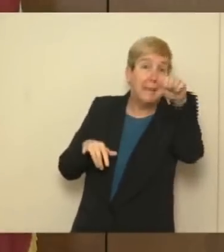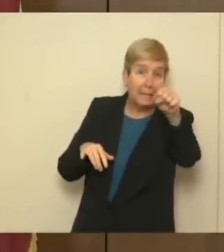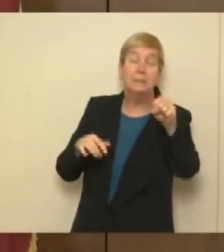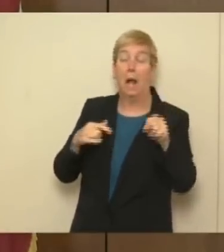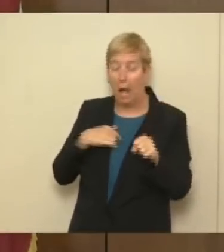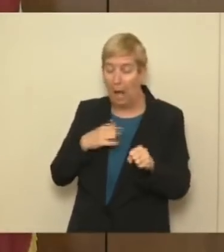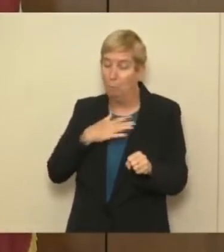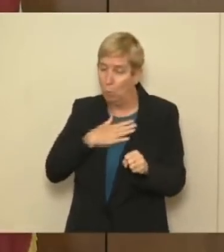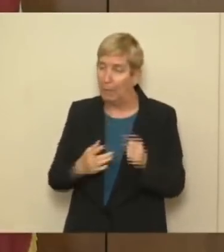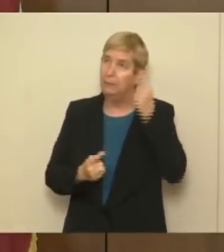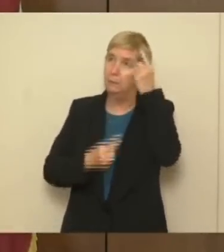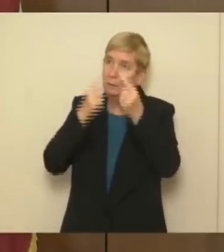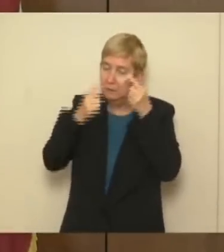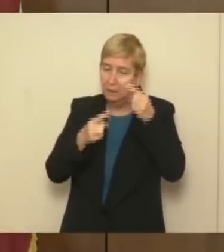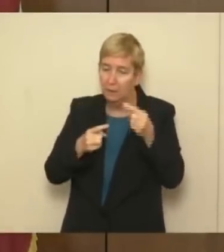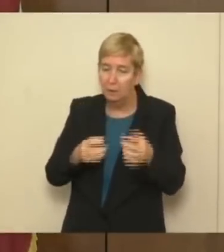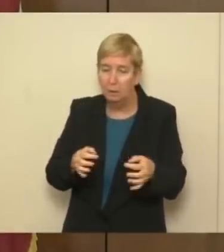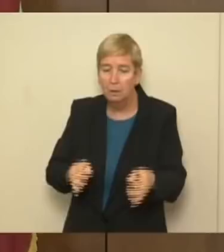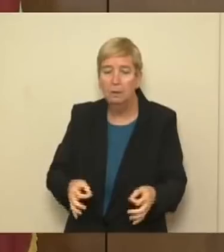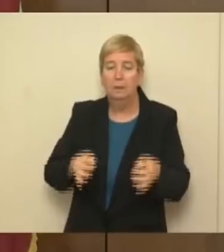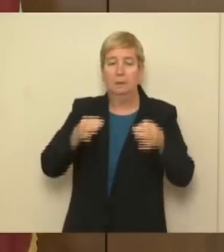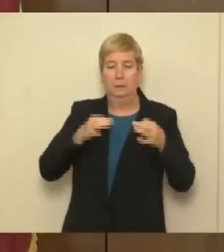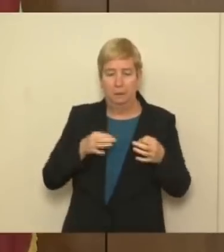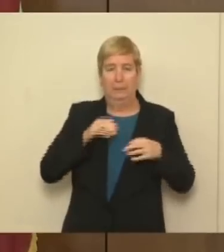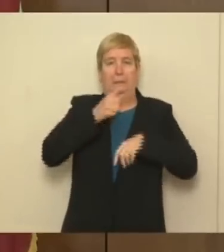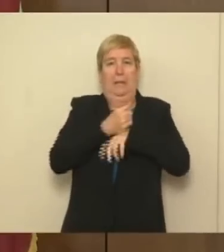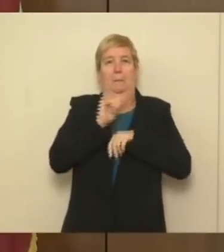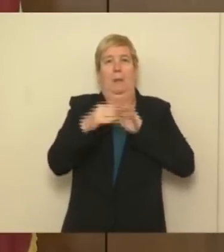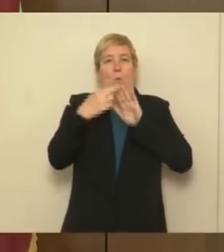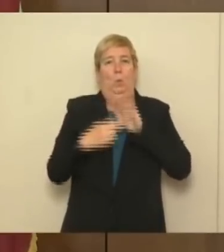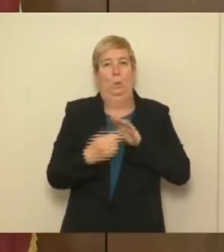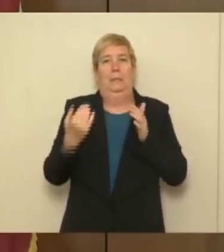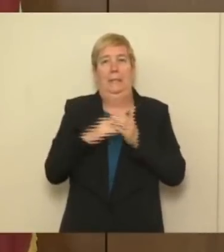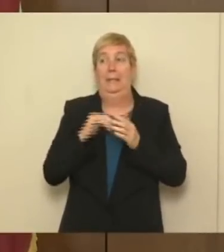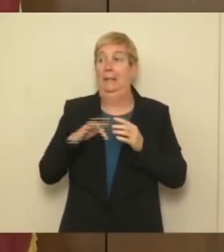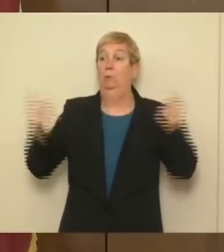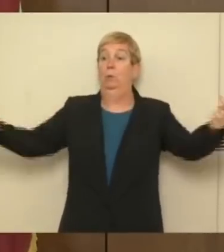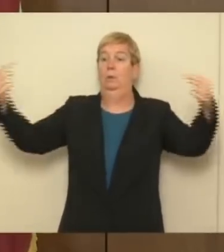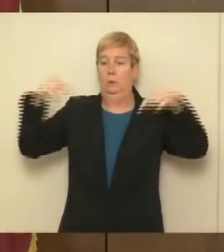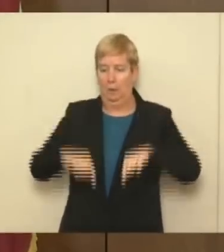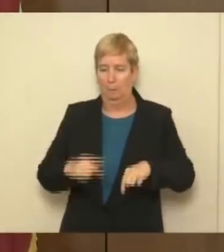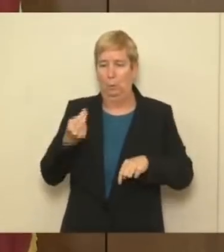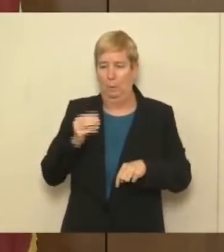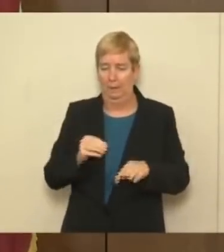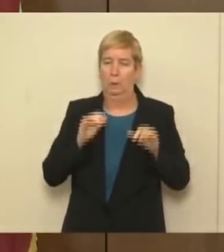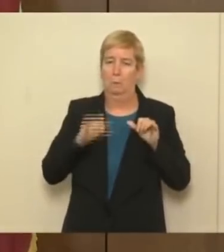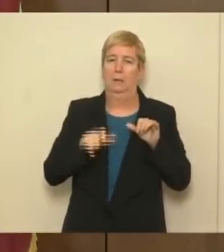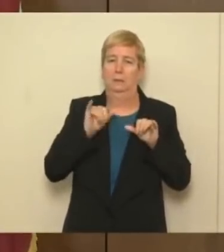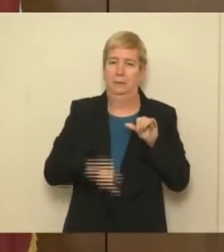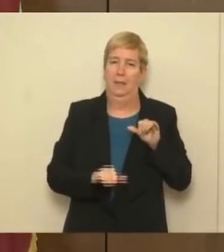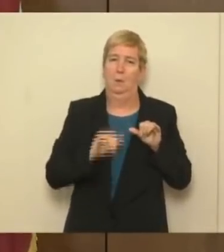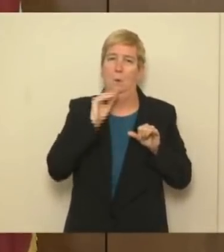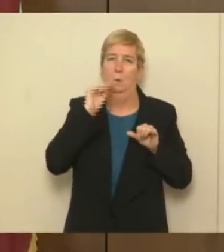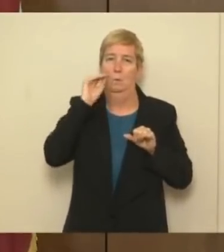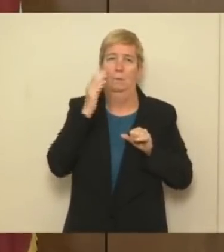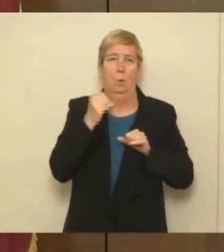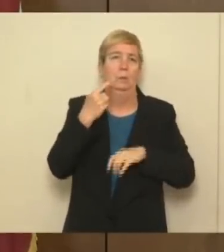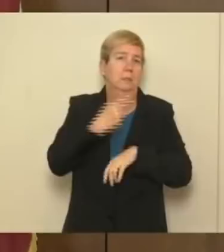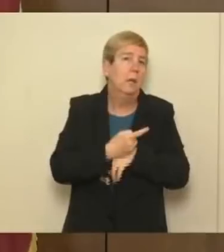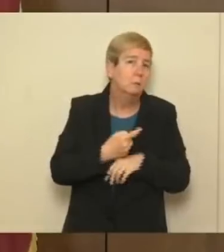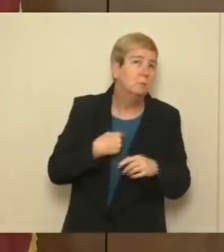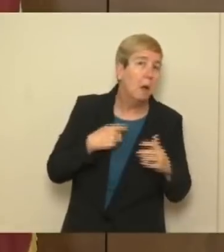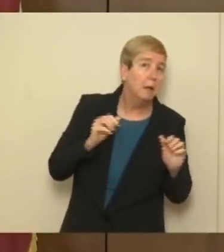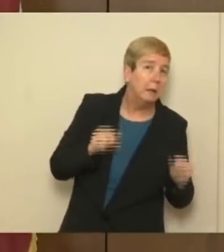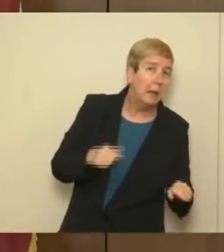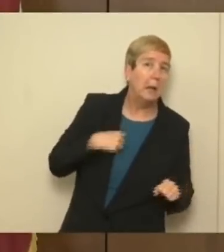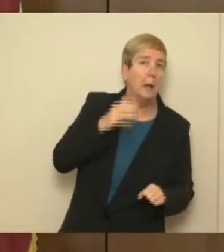are in a holding pattern. We're looking at these numbers, and I'm ready to make a series of additional announcements and decisions